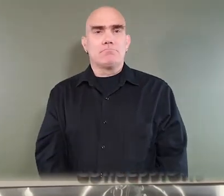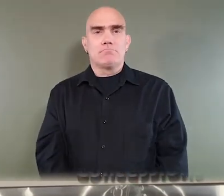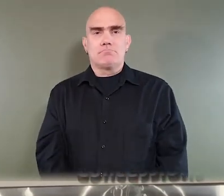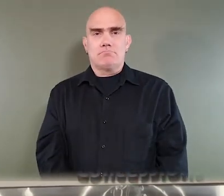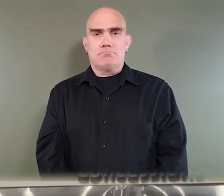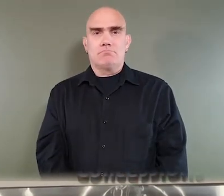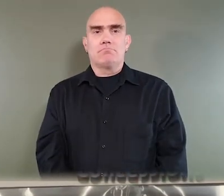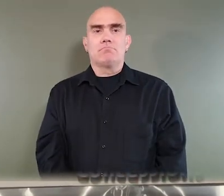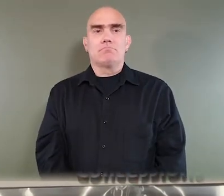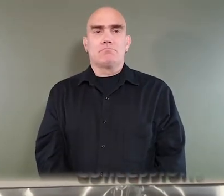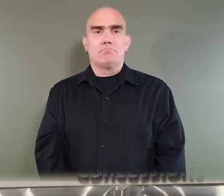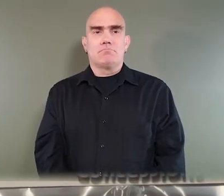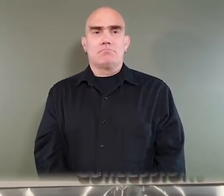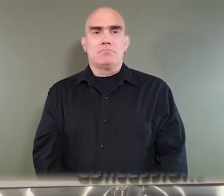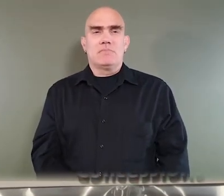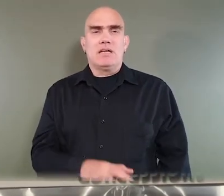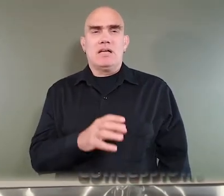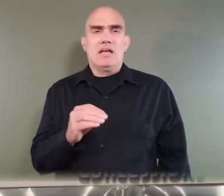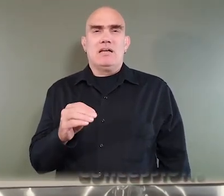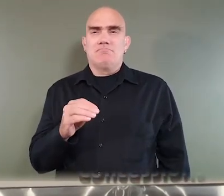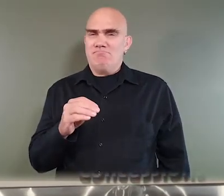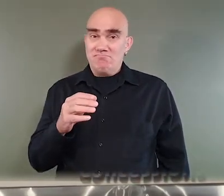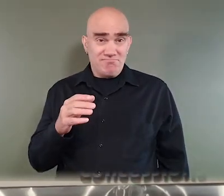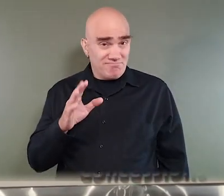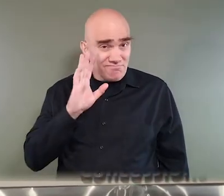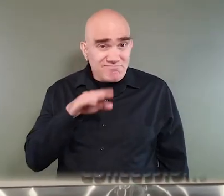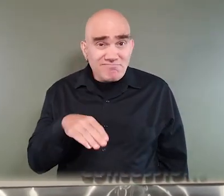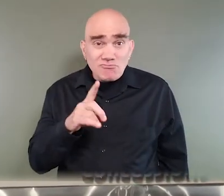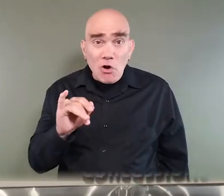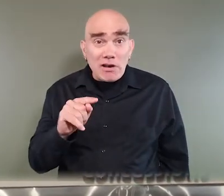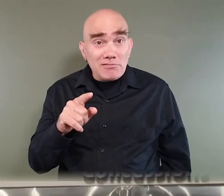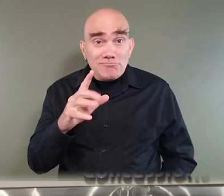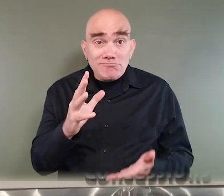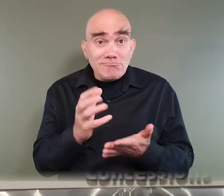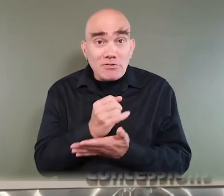And darn it, you deserve it.